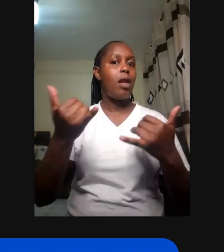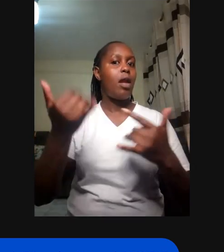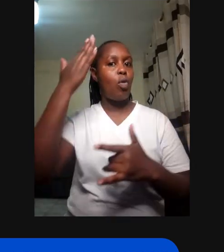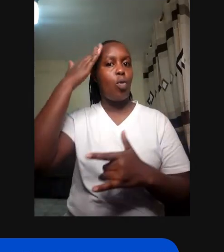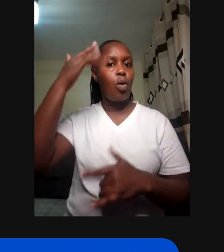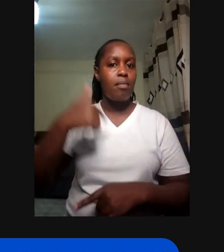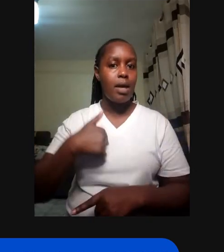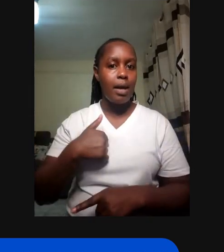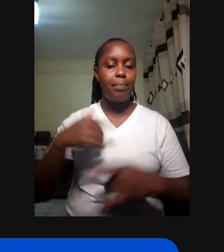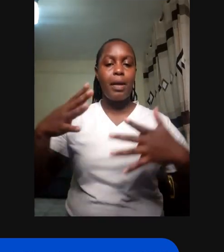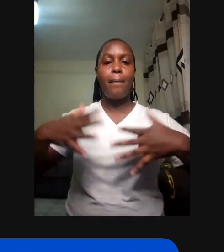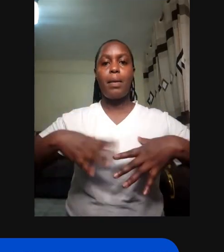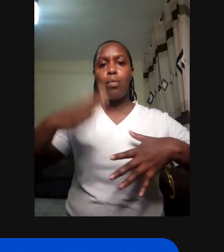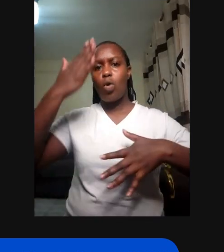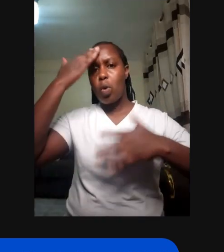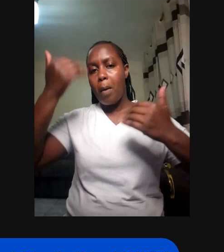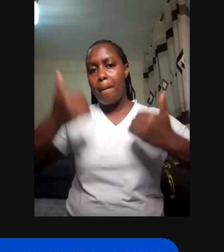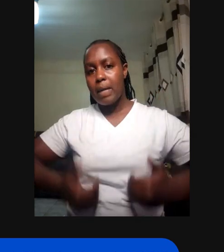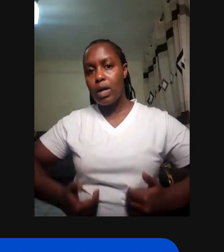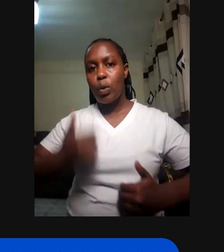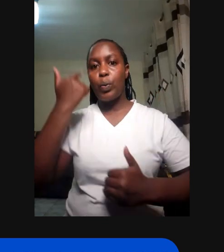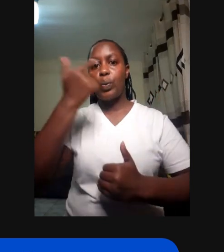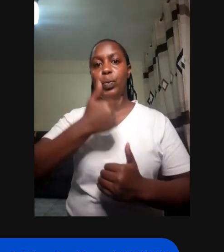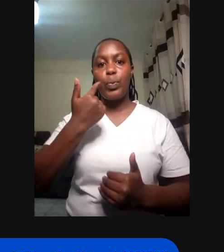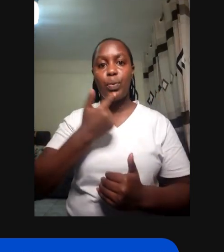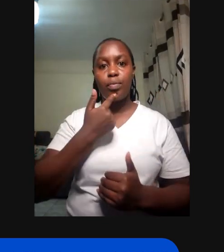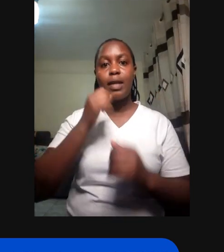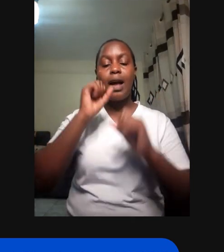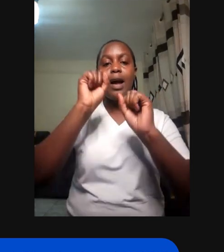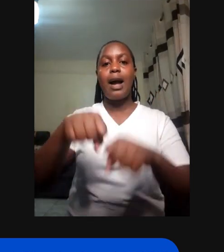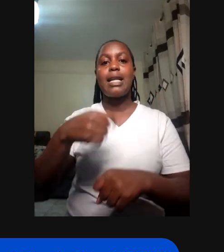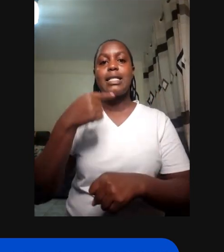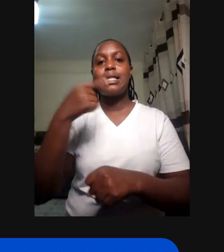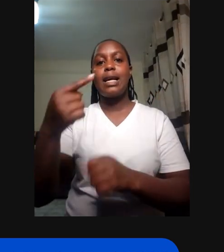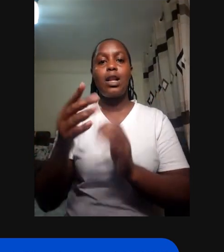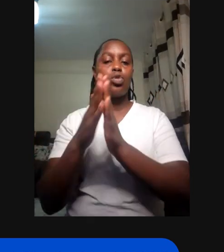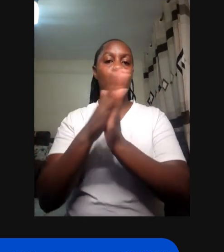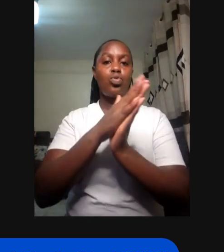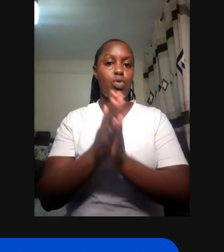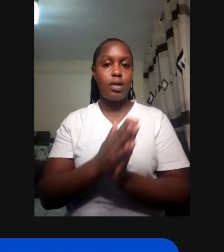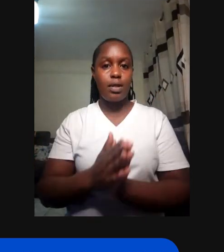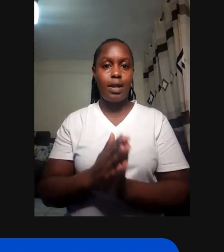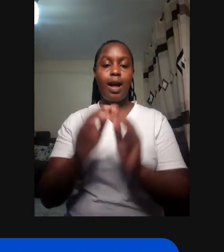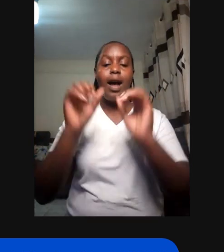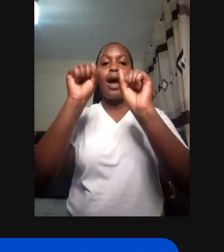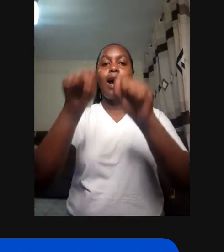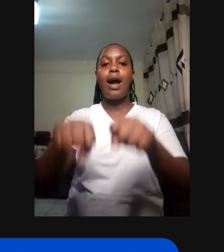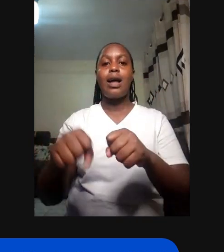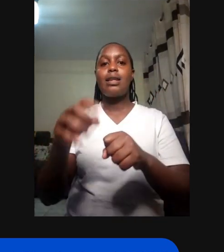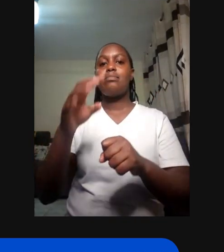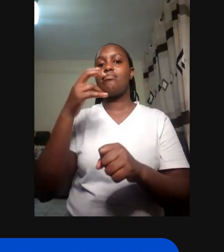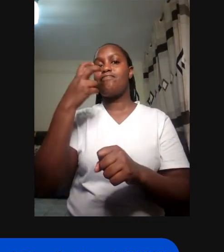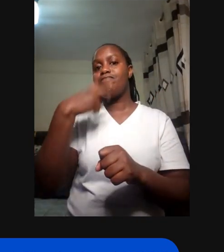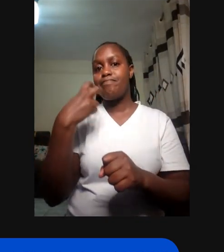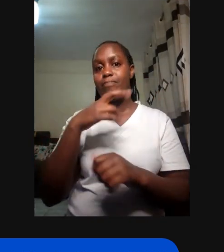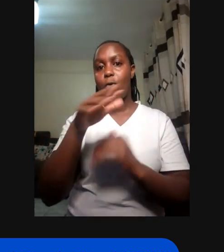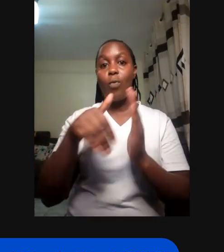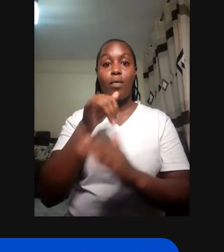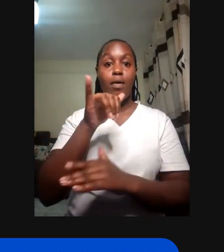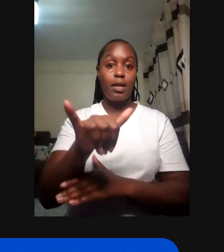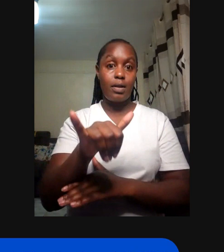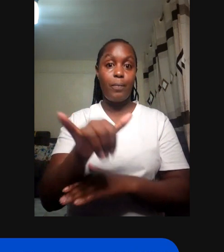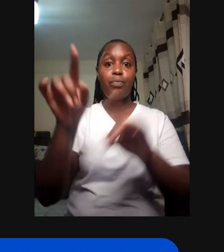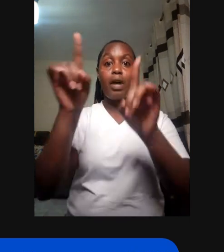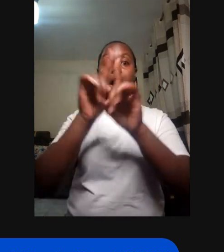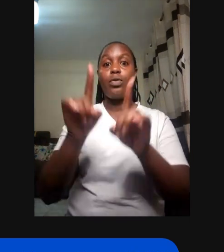know of who I am. I can tell stories. I can speak in events. I can advocate and all that. And I like a